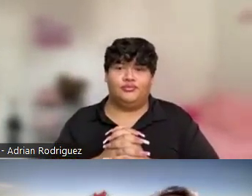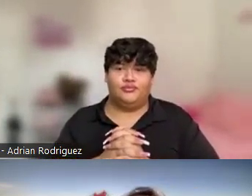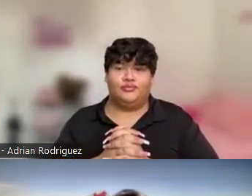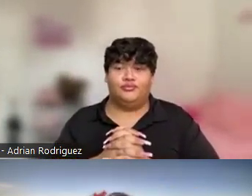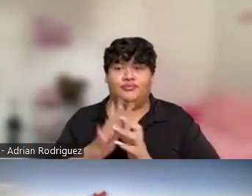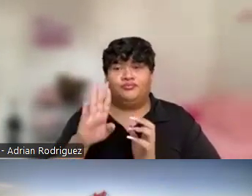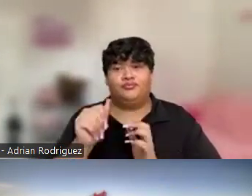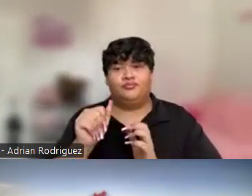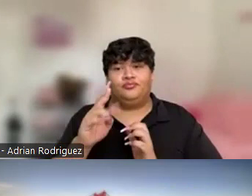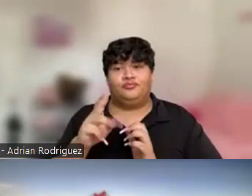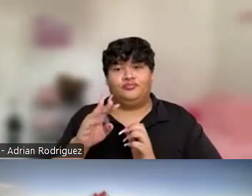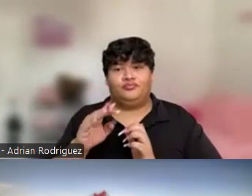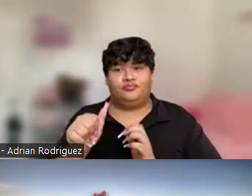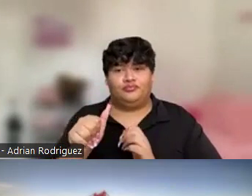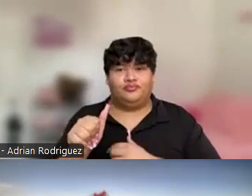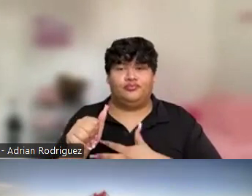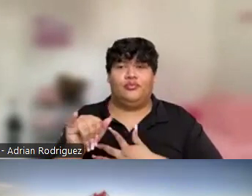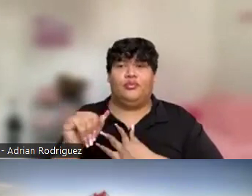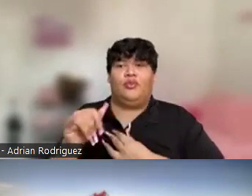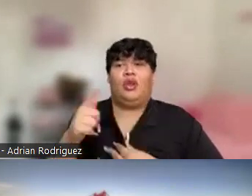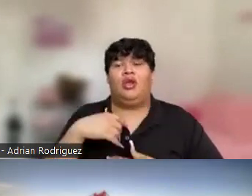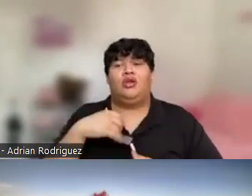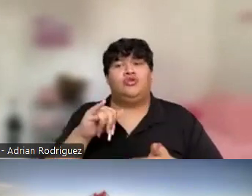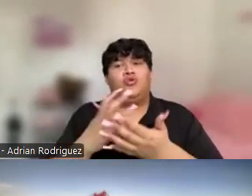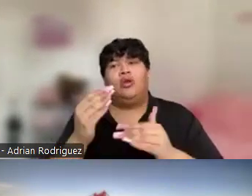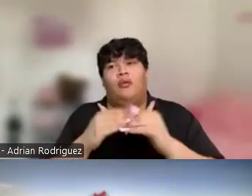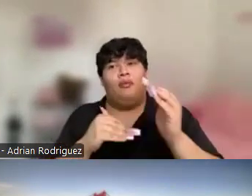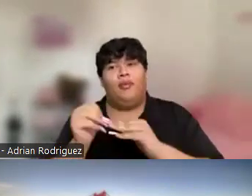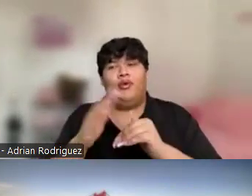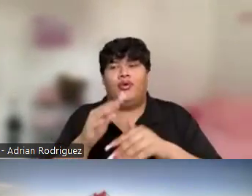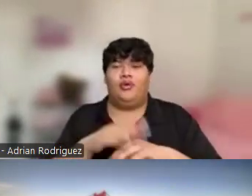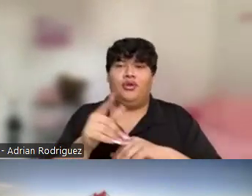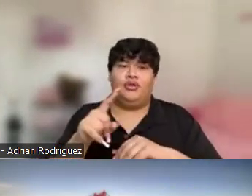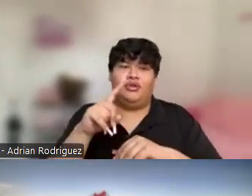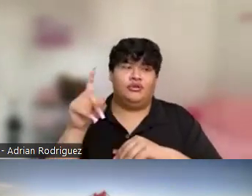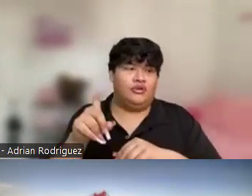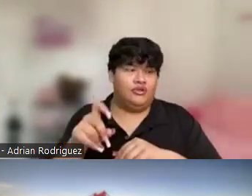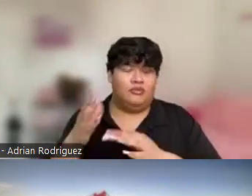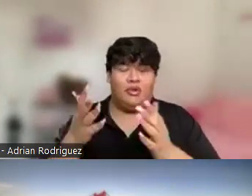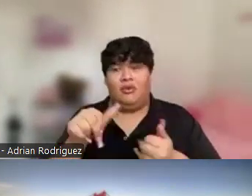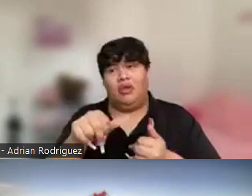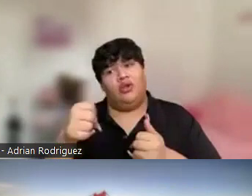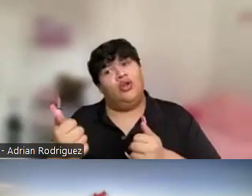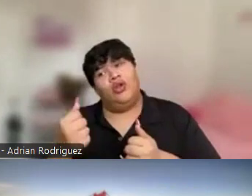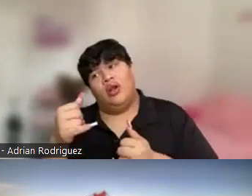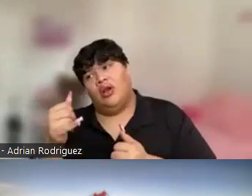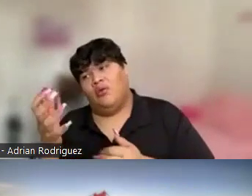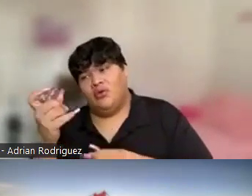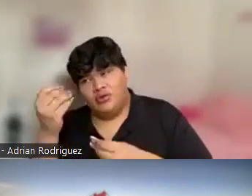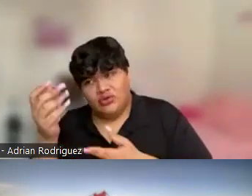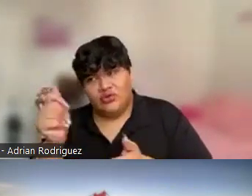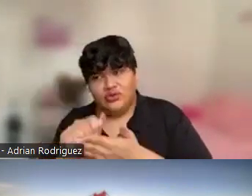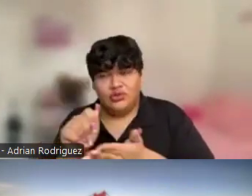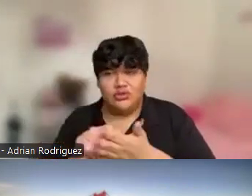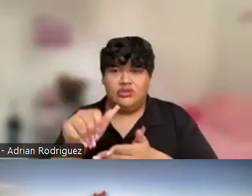Barbara. I just want to build on this conversation by maybe another item we should include in the letter to the secretary